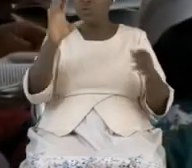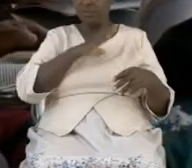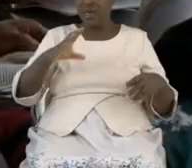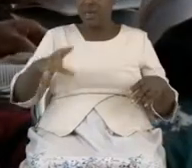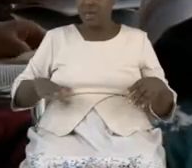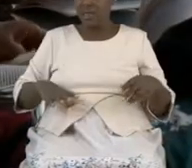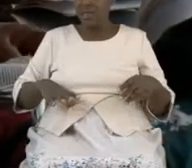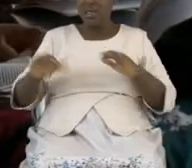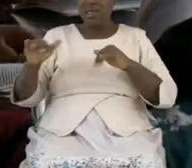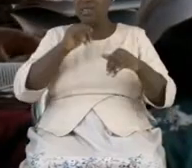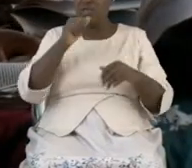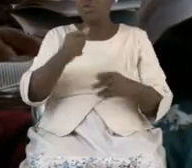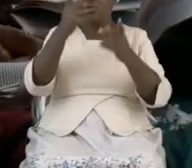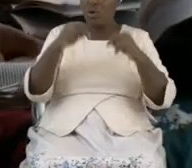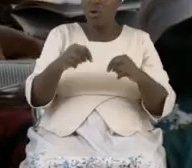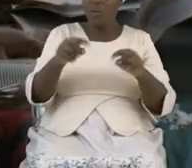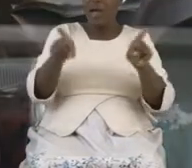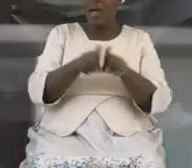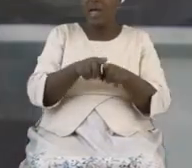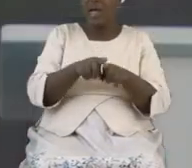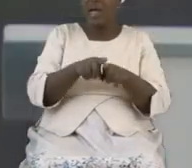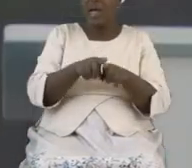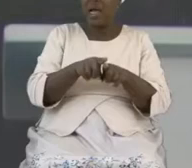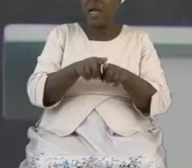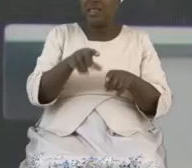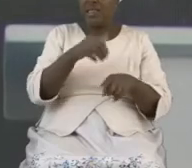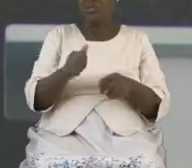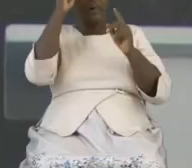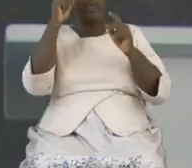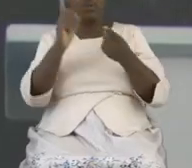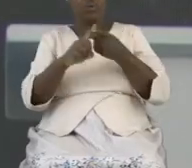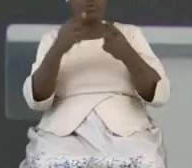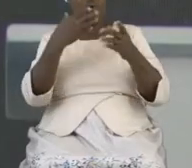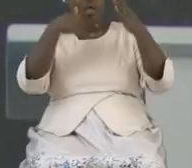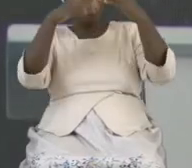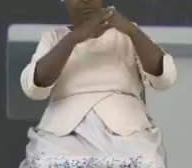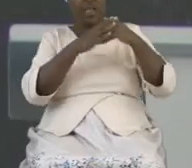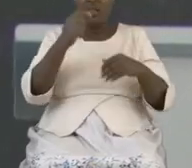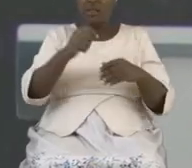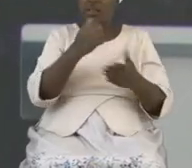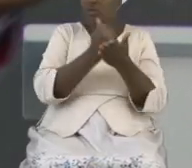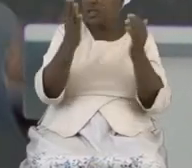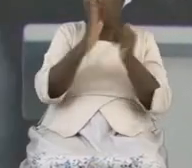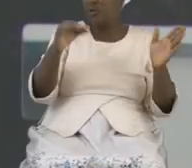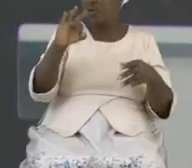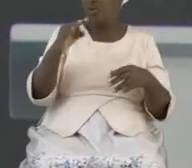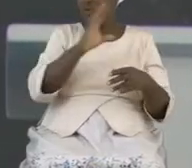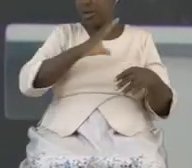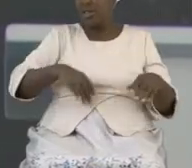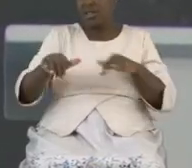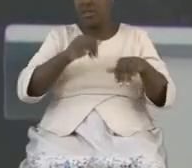come as a shock to heaven. The crucifixion of Christ did not come